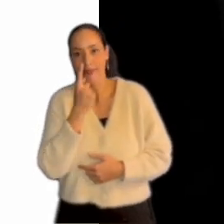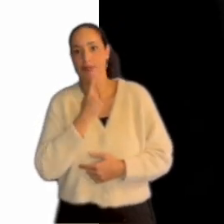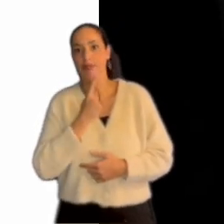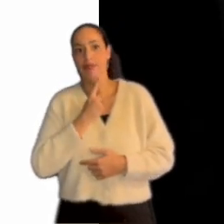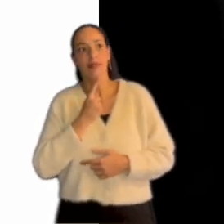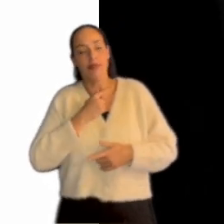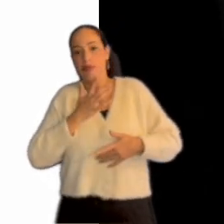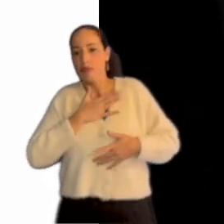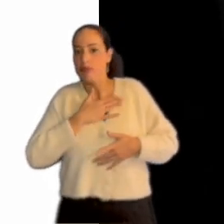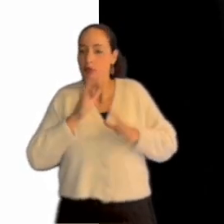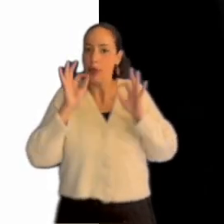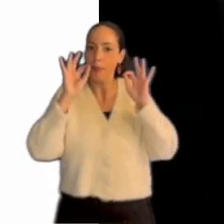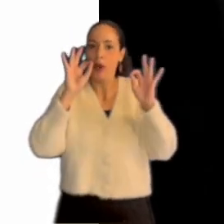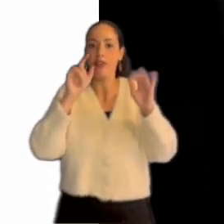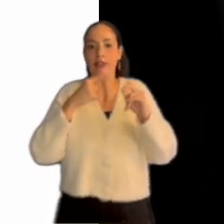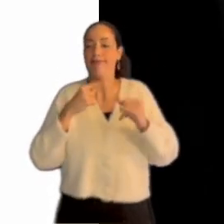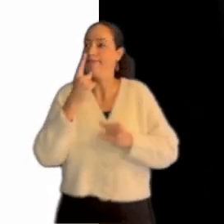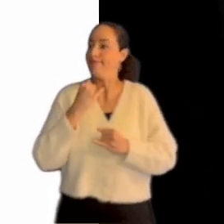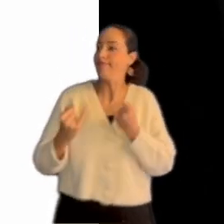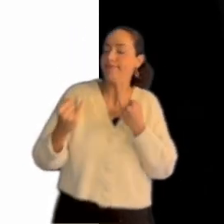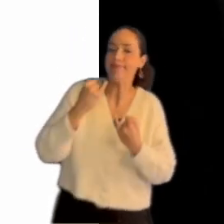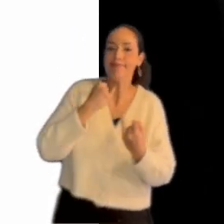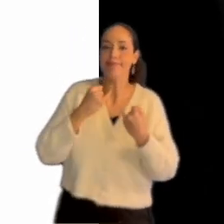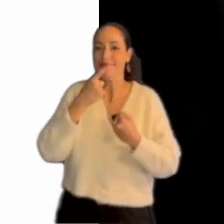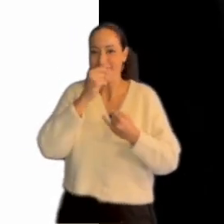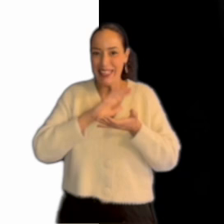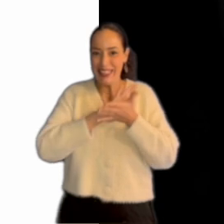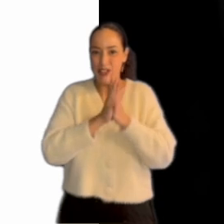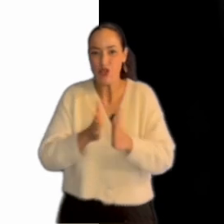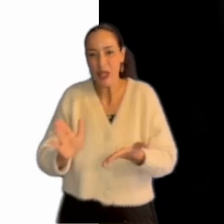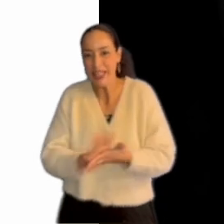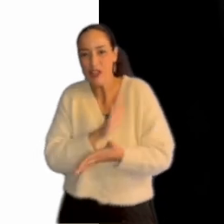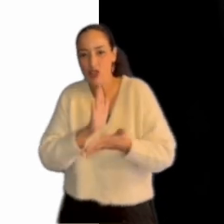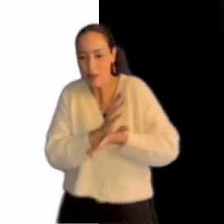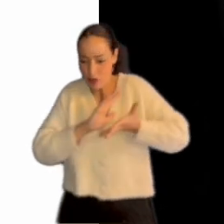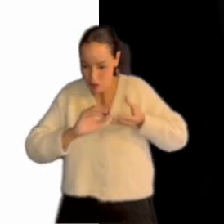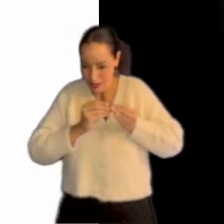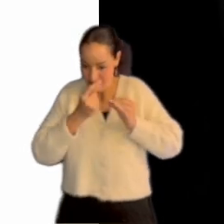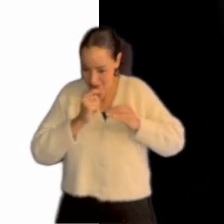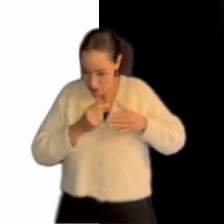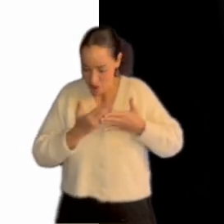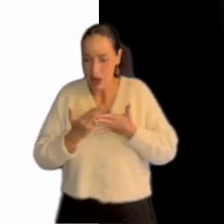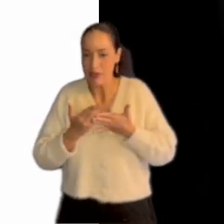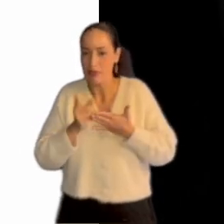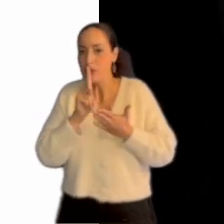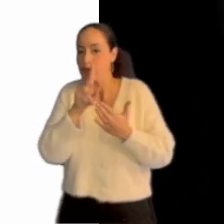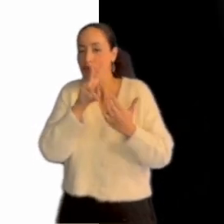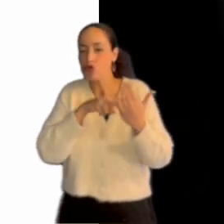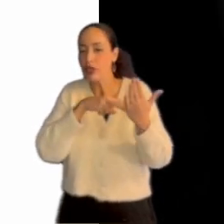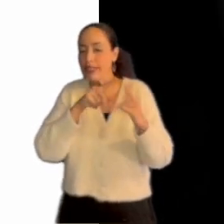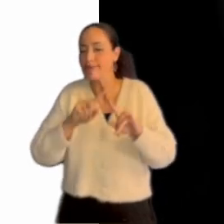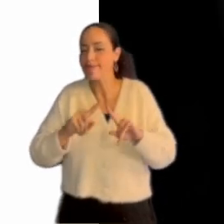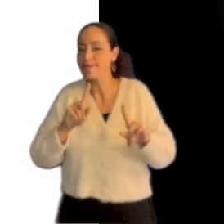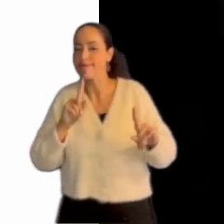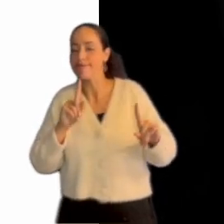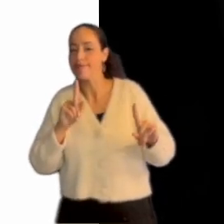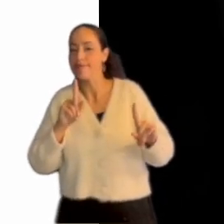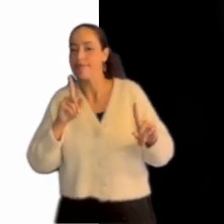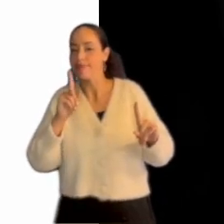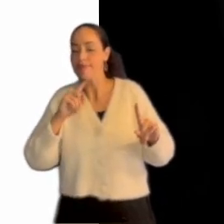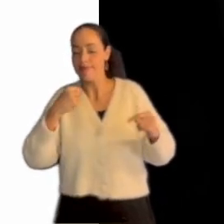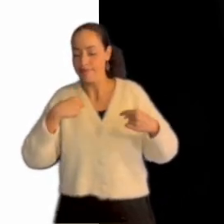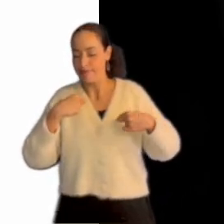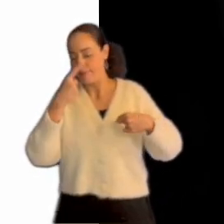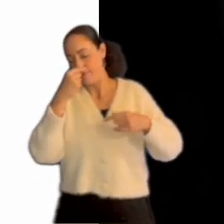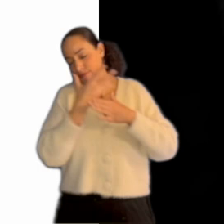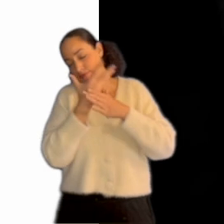offer. However, reading is quite different. Here I can lose myself in time, devour different ideas, opinions, and suggestions,